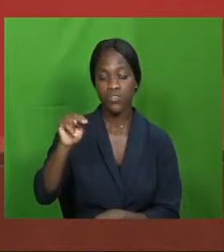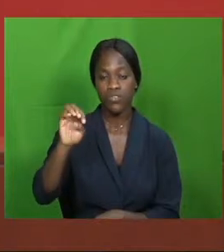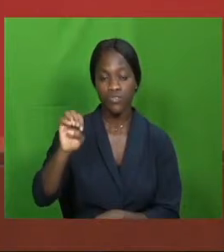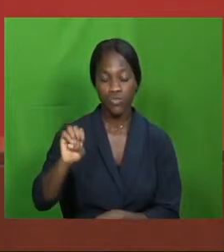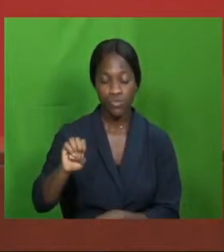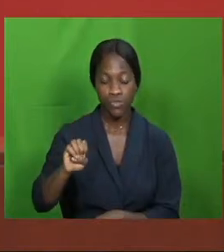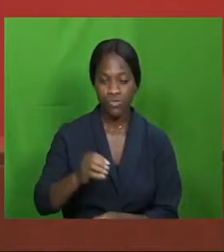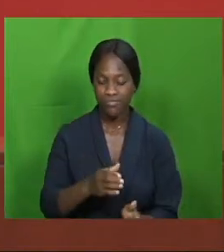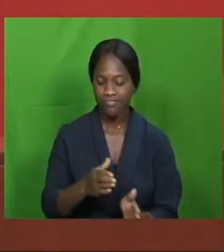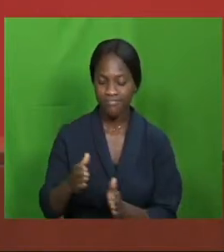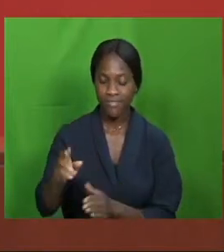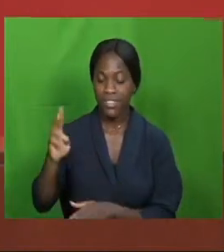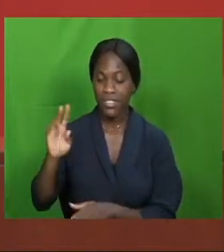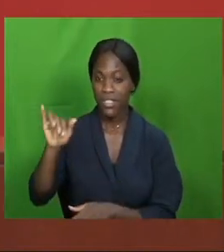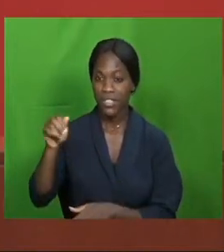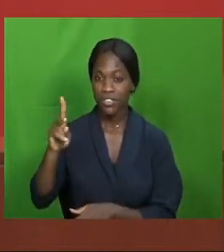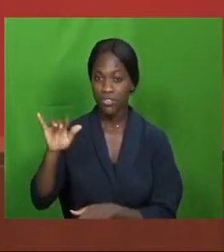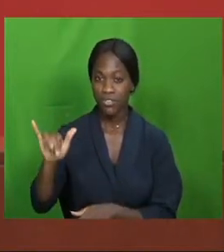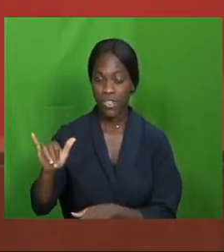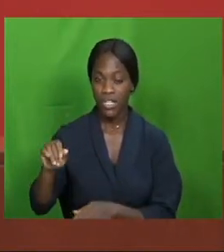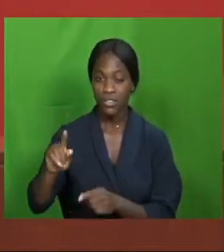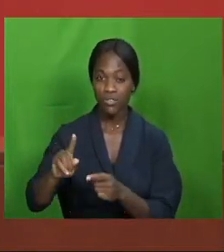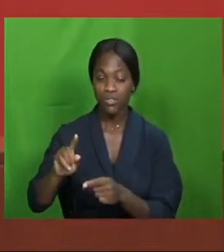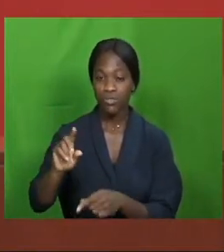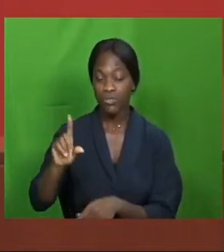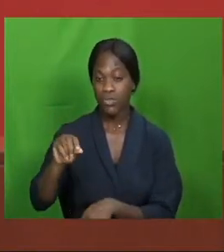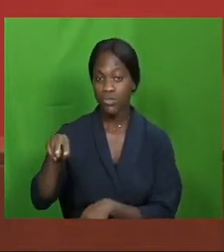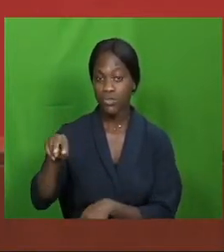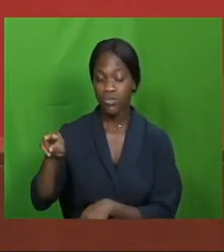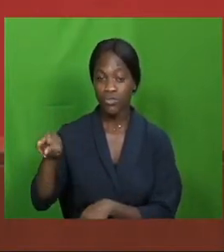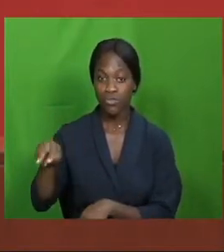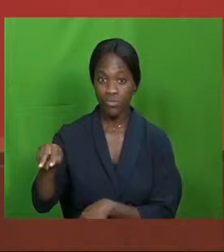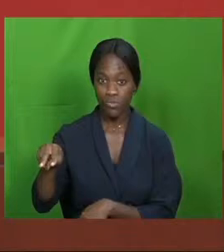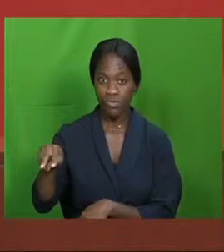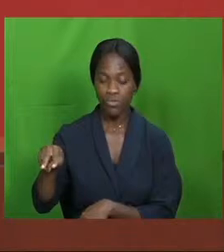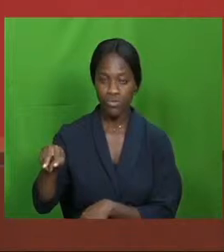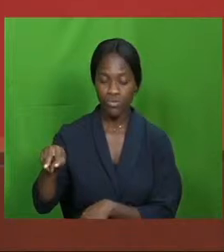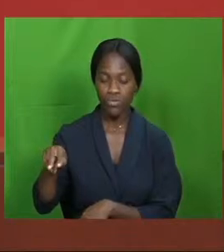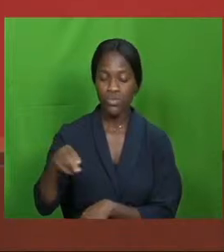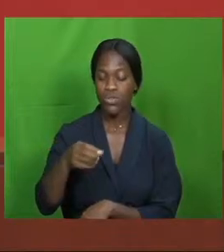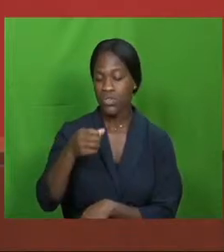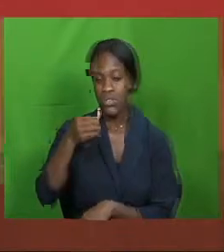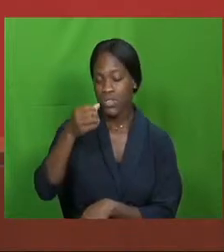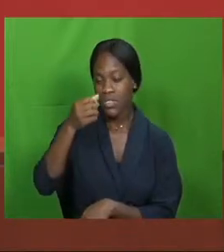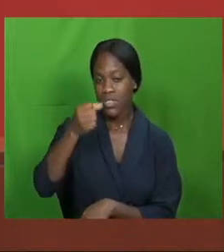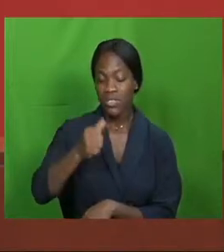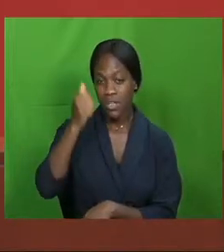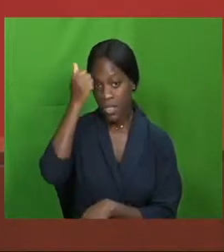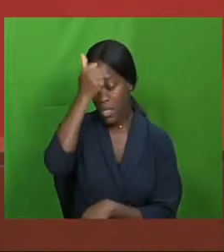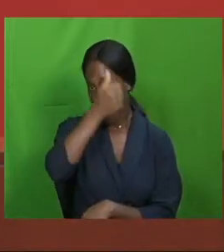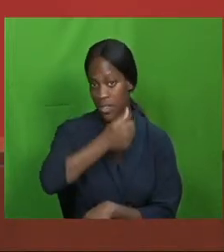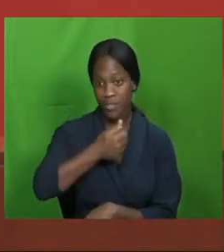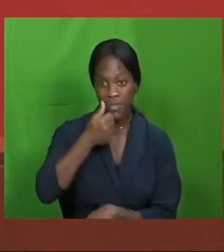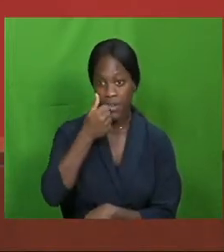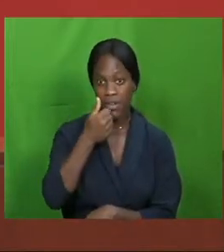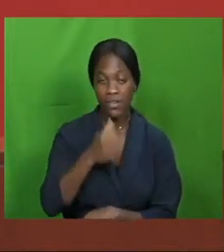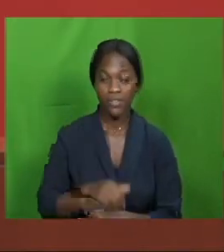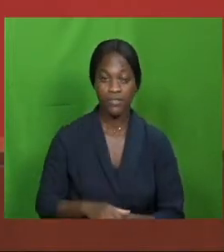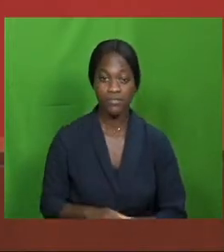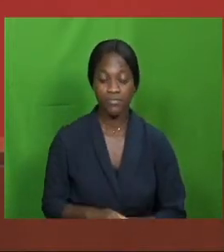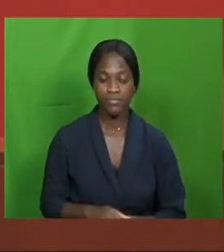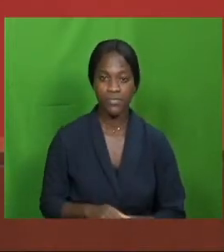July 2022 in Midrand, South Africa. Leader of the delegation.